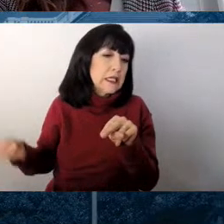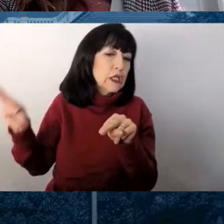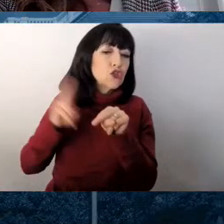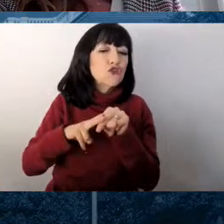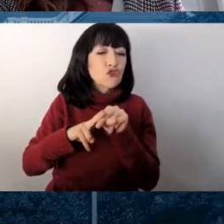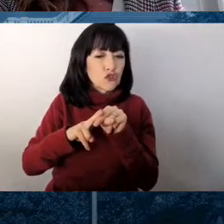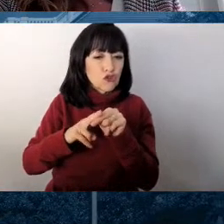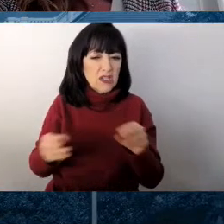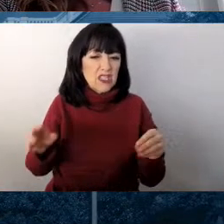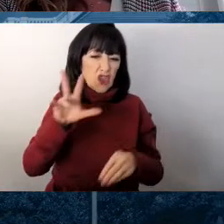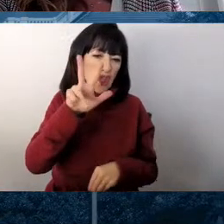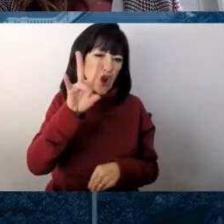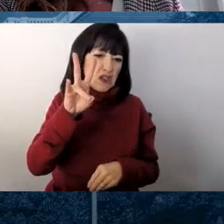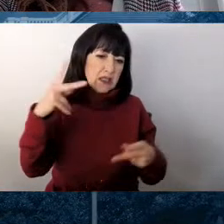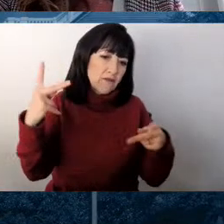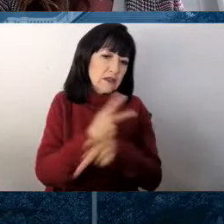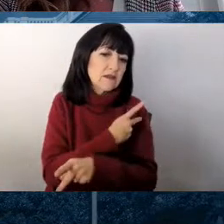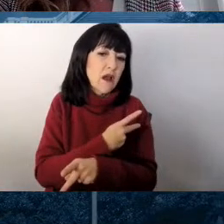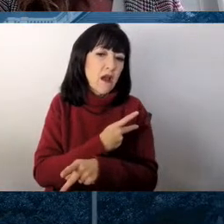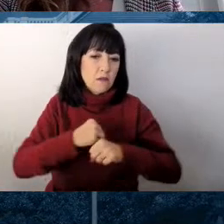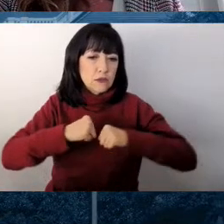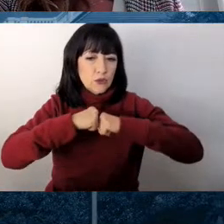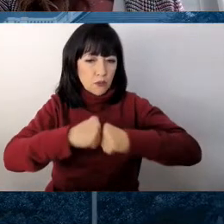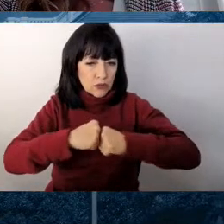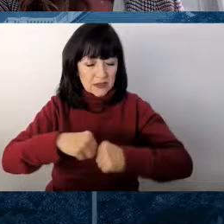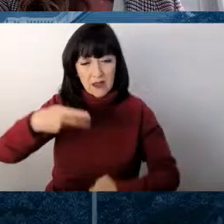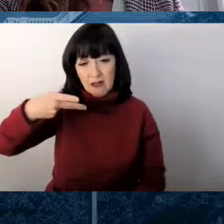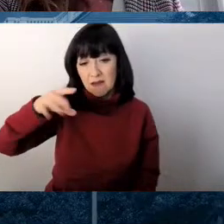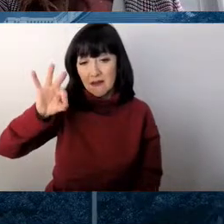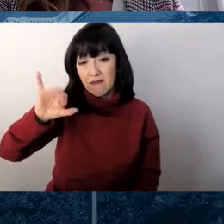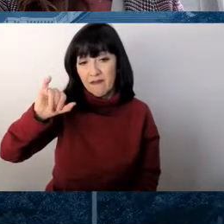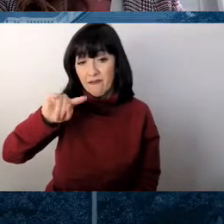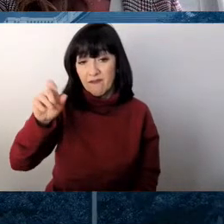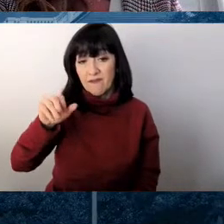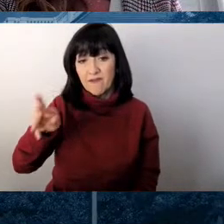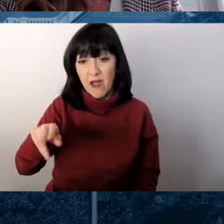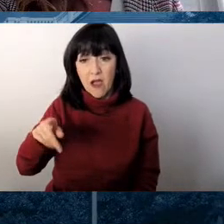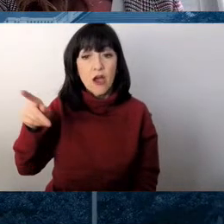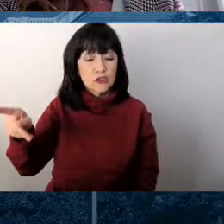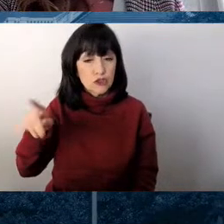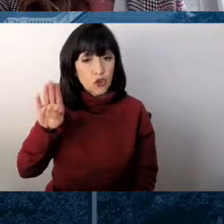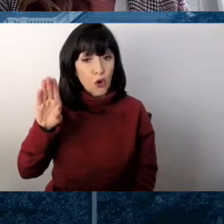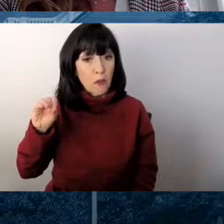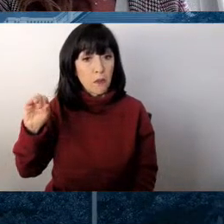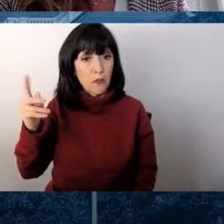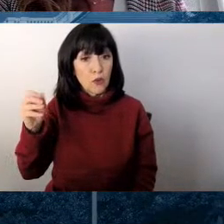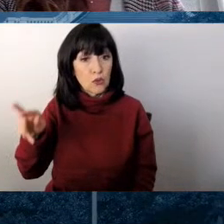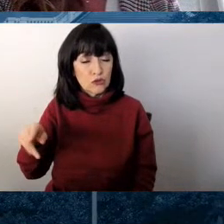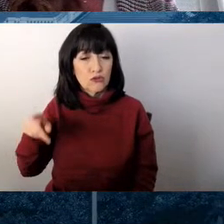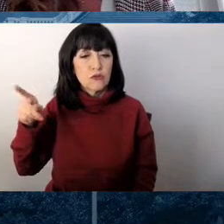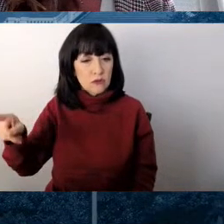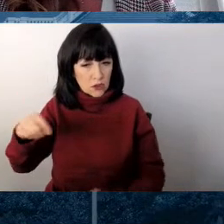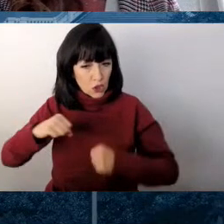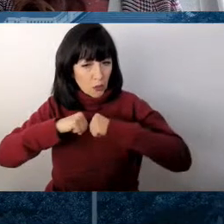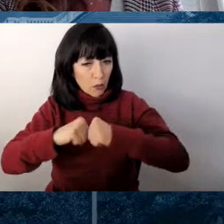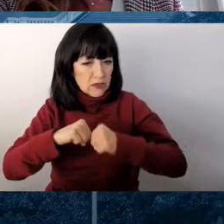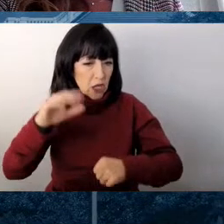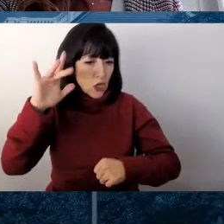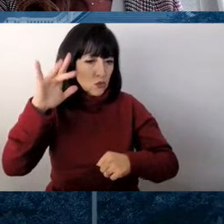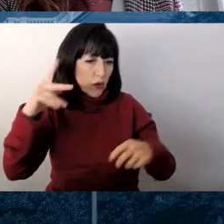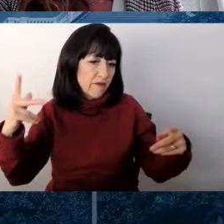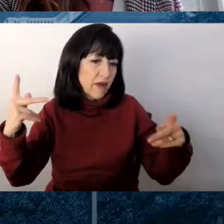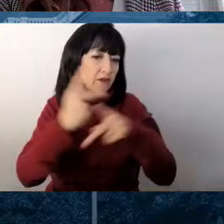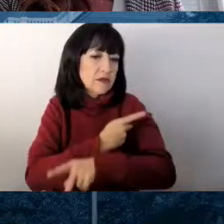and Pfizer said its booster increased levels by 25 times. Now, fully